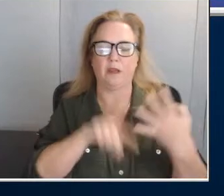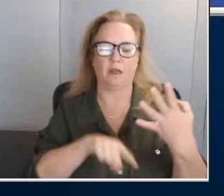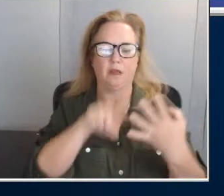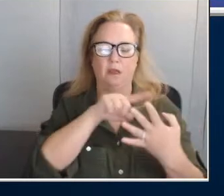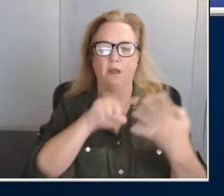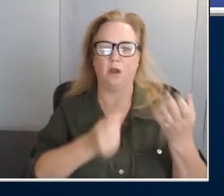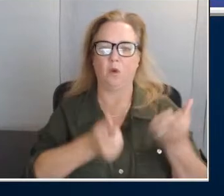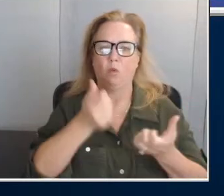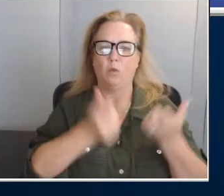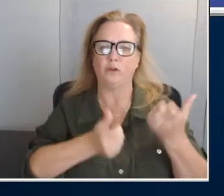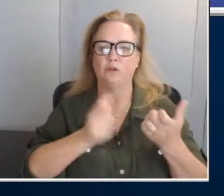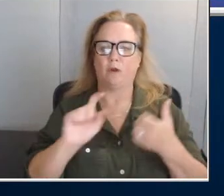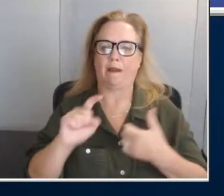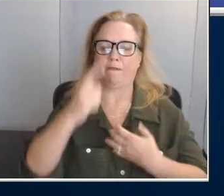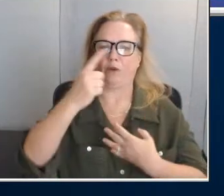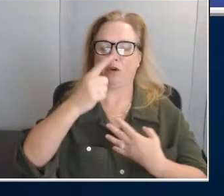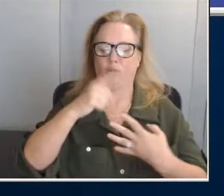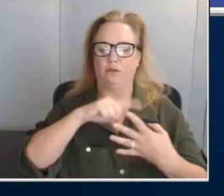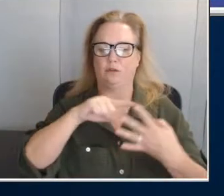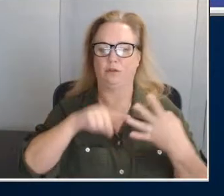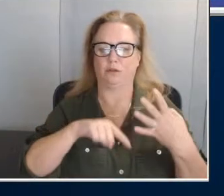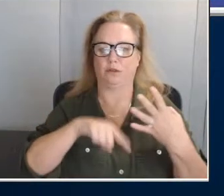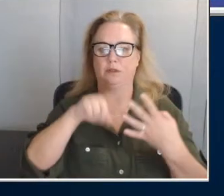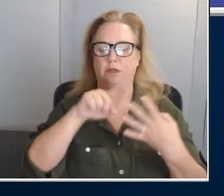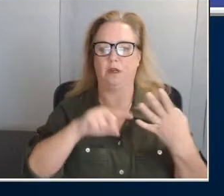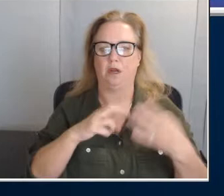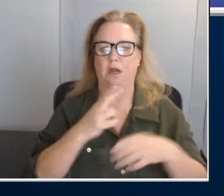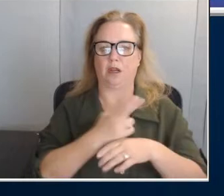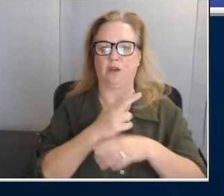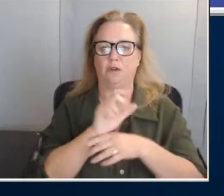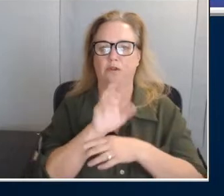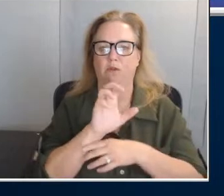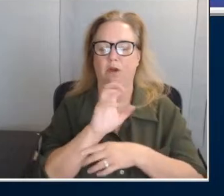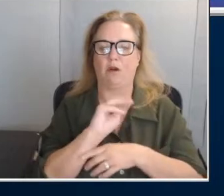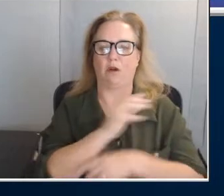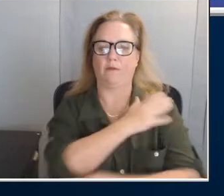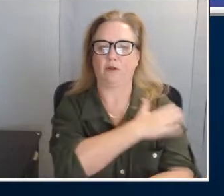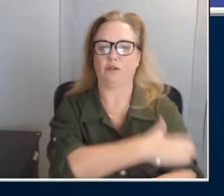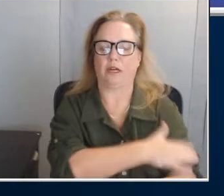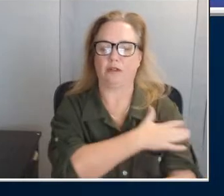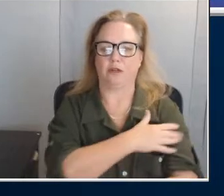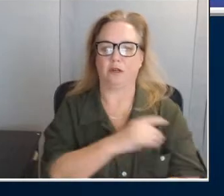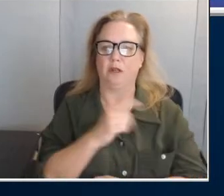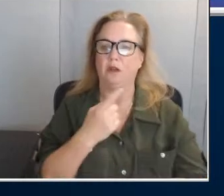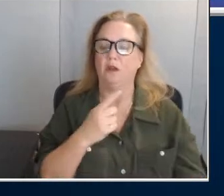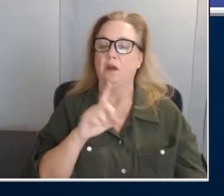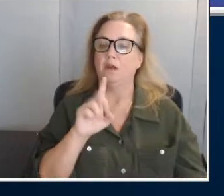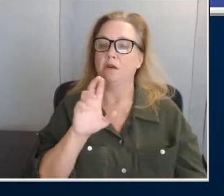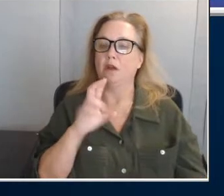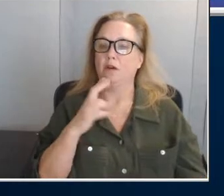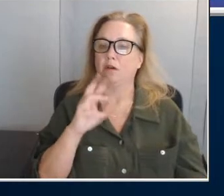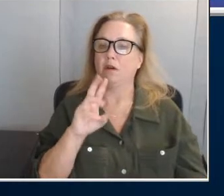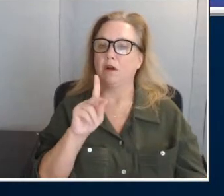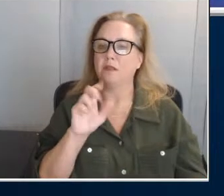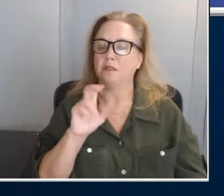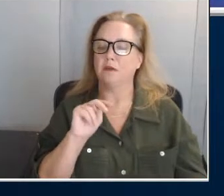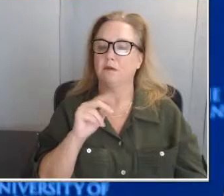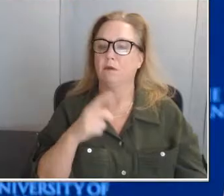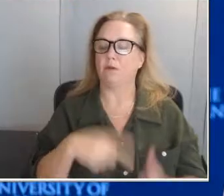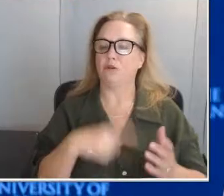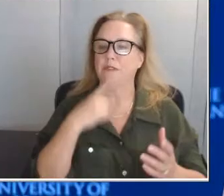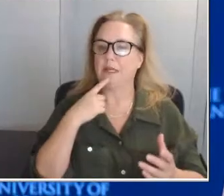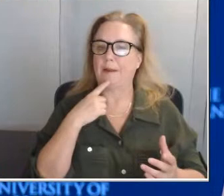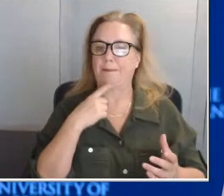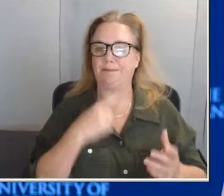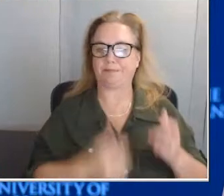between shots. I can only use one arm for injections. So Dr. Hawkinson, what would you tell Janet? Yeah, I mean, most of these